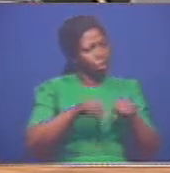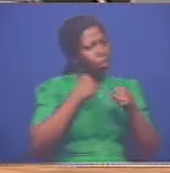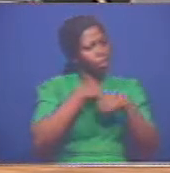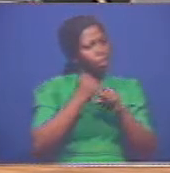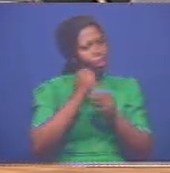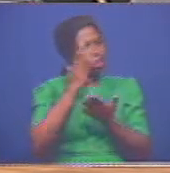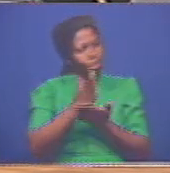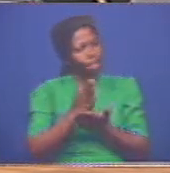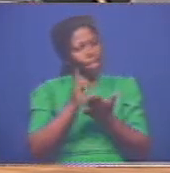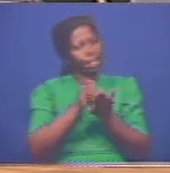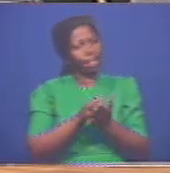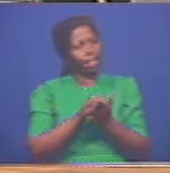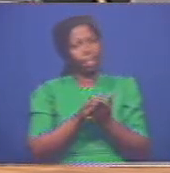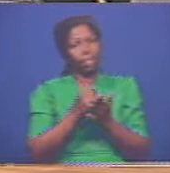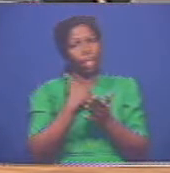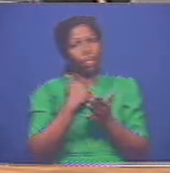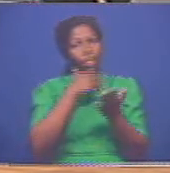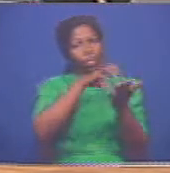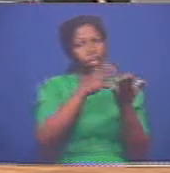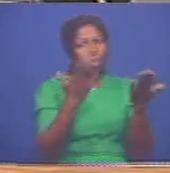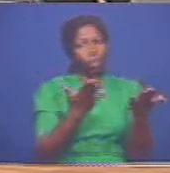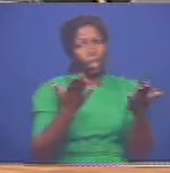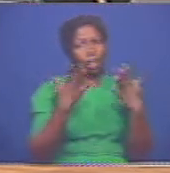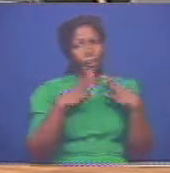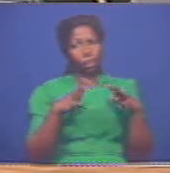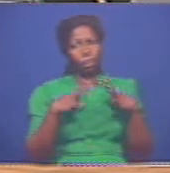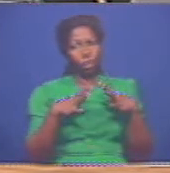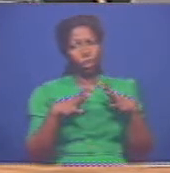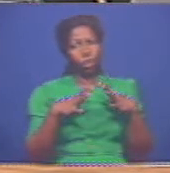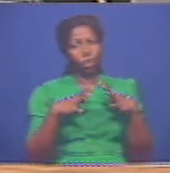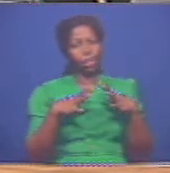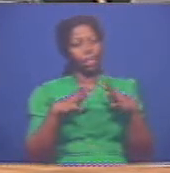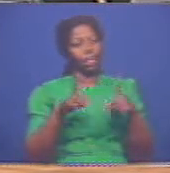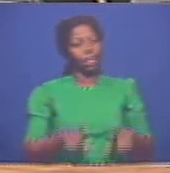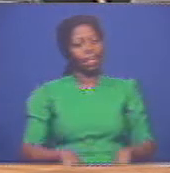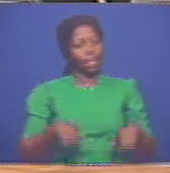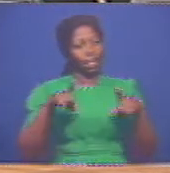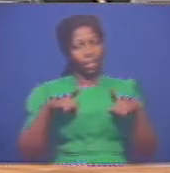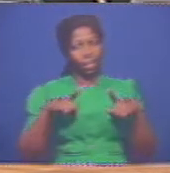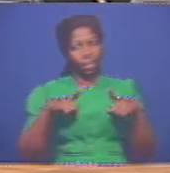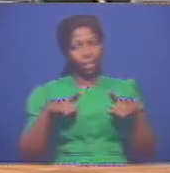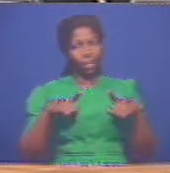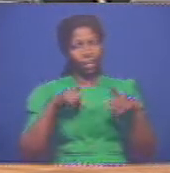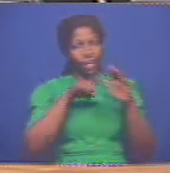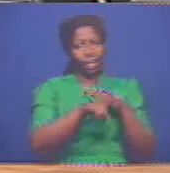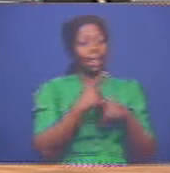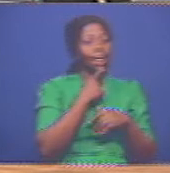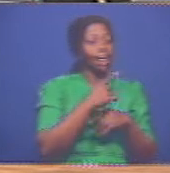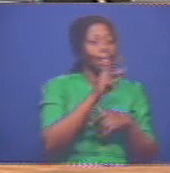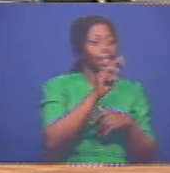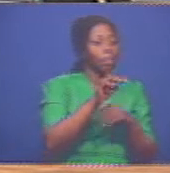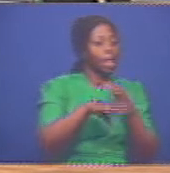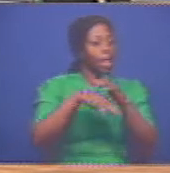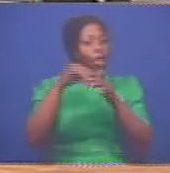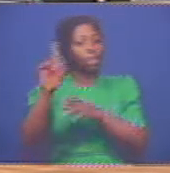can have a situation whereby people, they live in like 100 kilometers outside Nairobi,